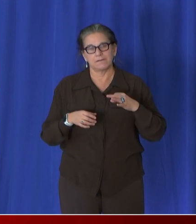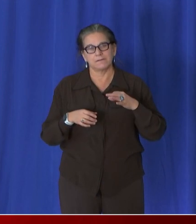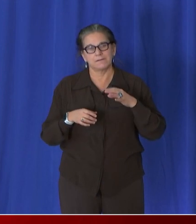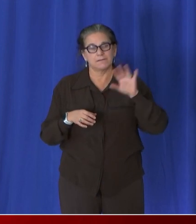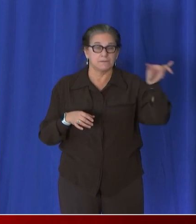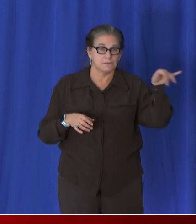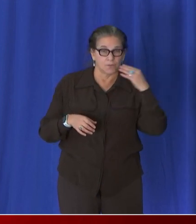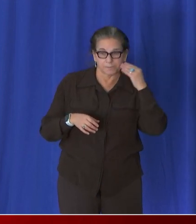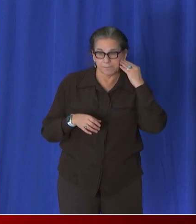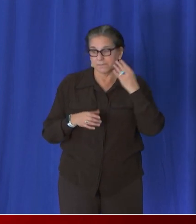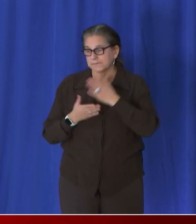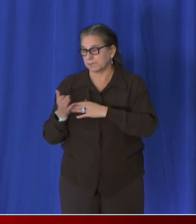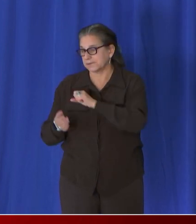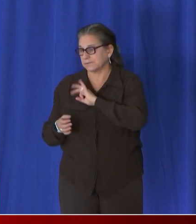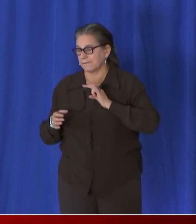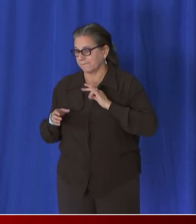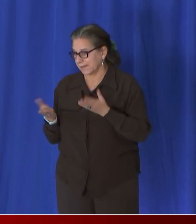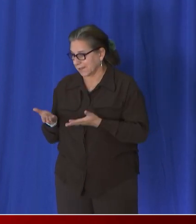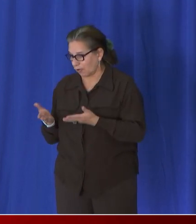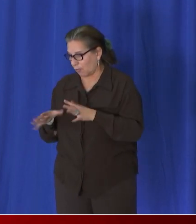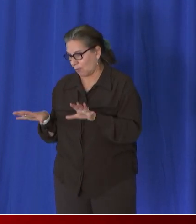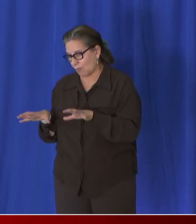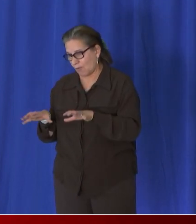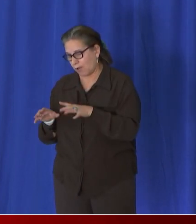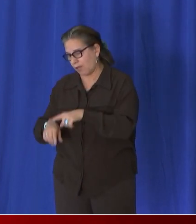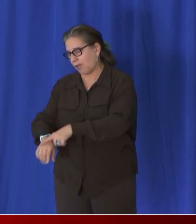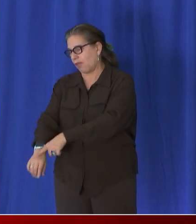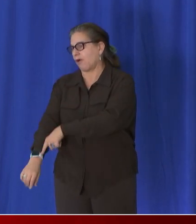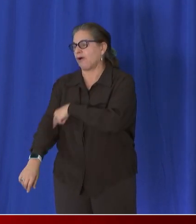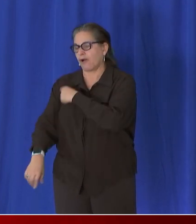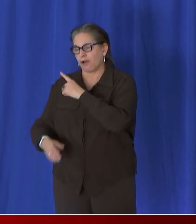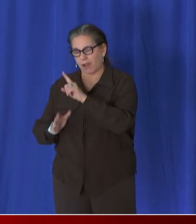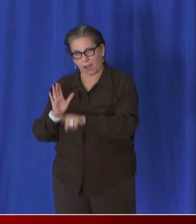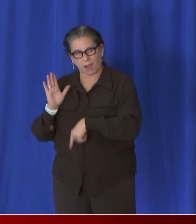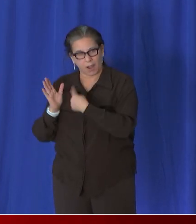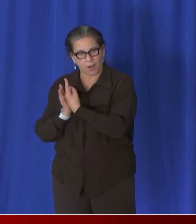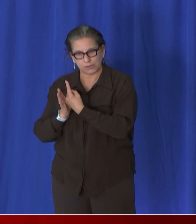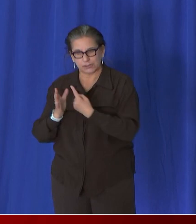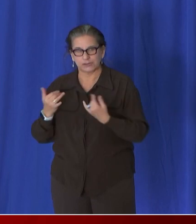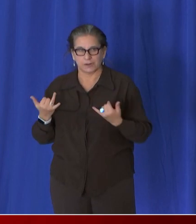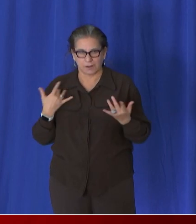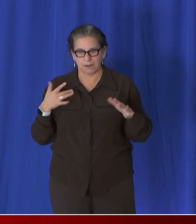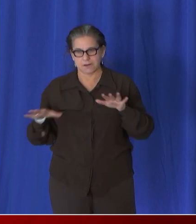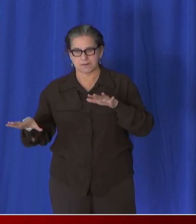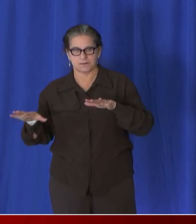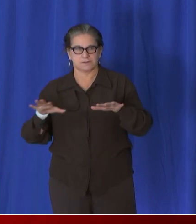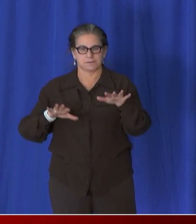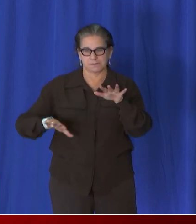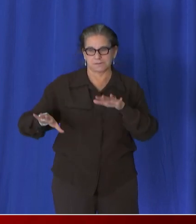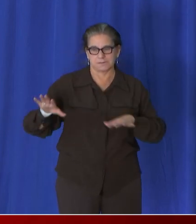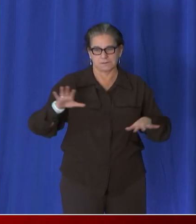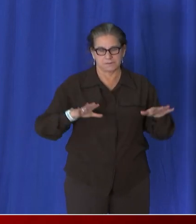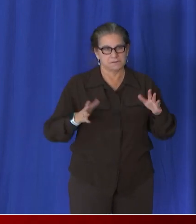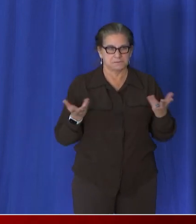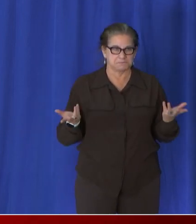worse than what they're experiencing now. And they're not experiencing at this point anything close to those thresholds that I mentioned.